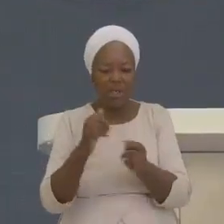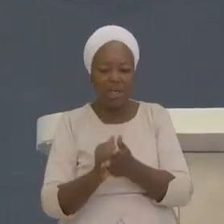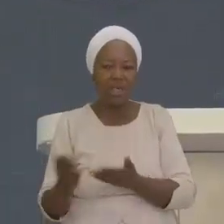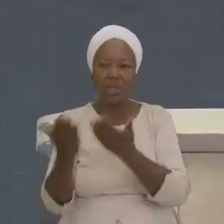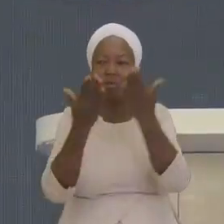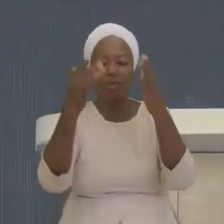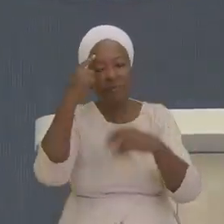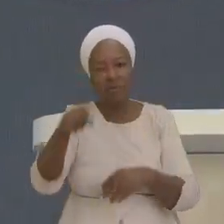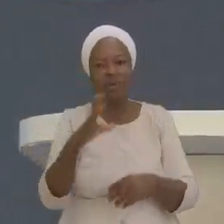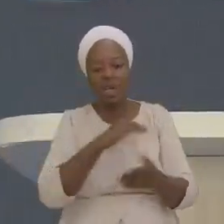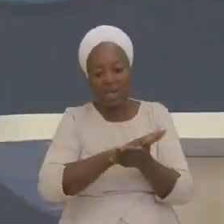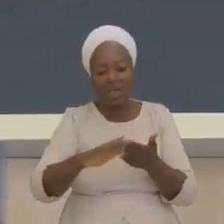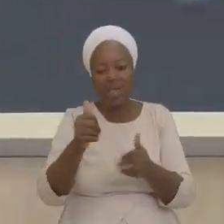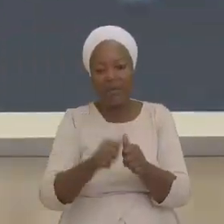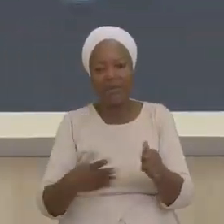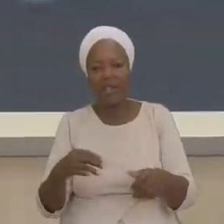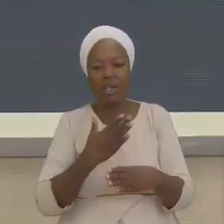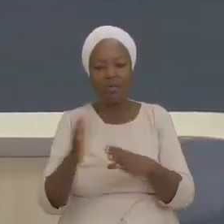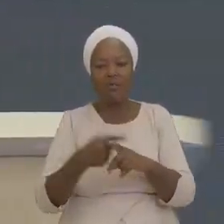everything away from your life.